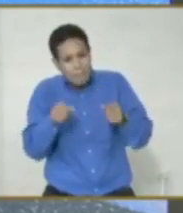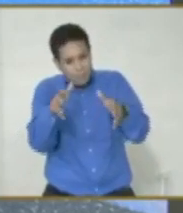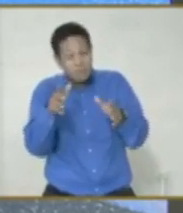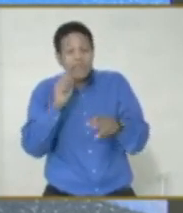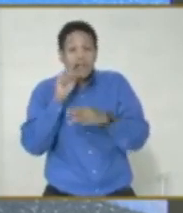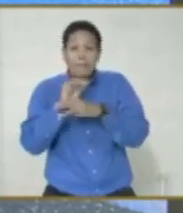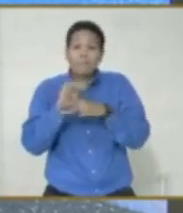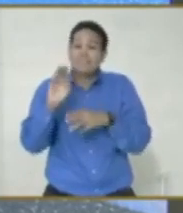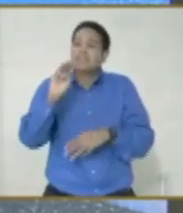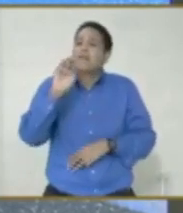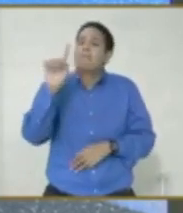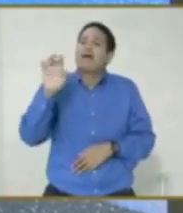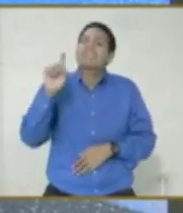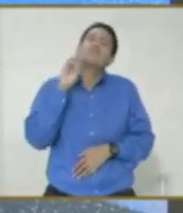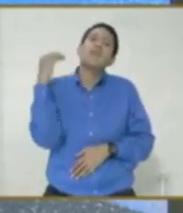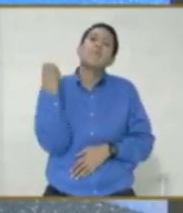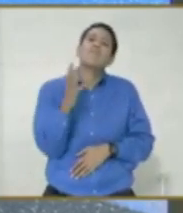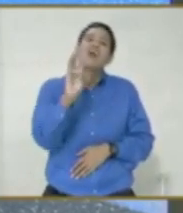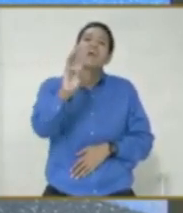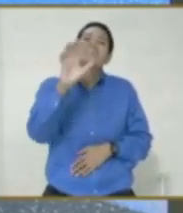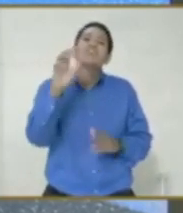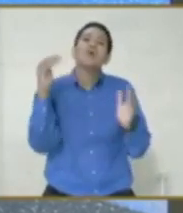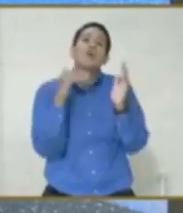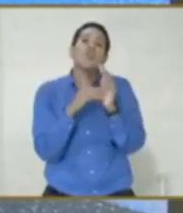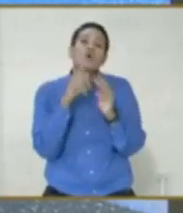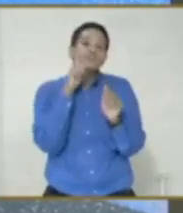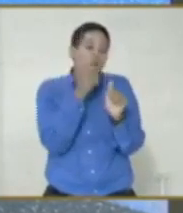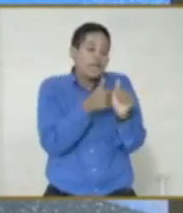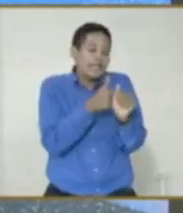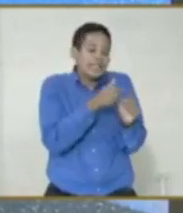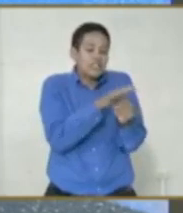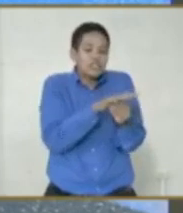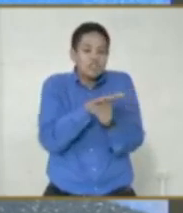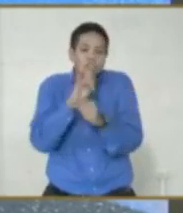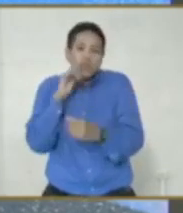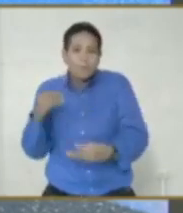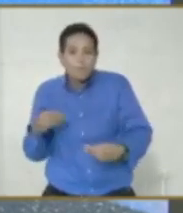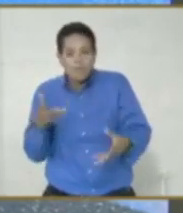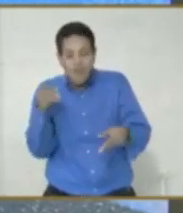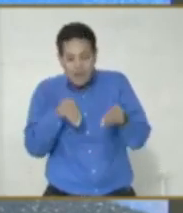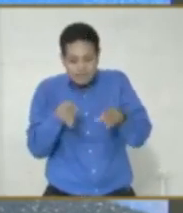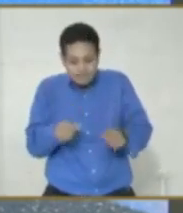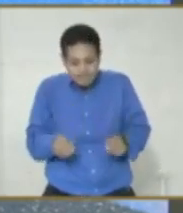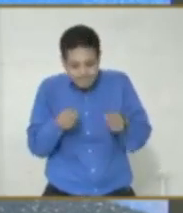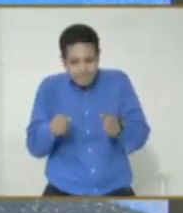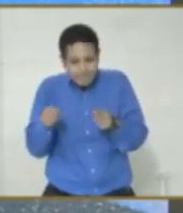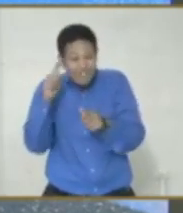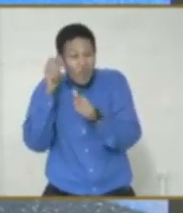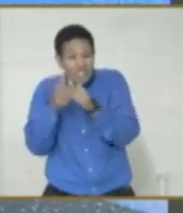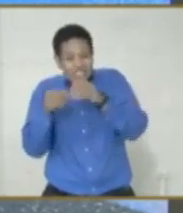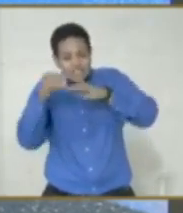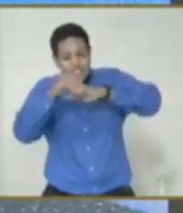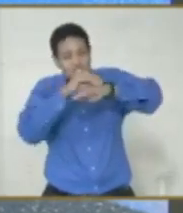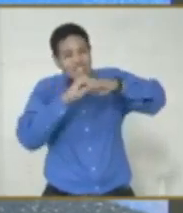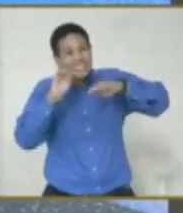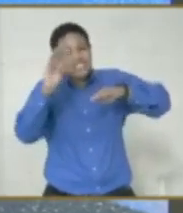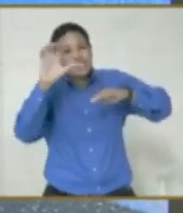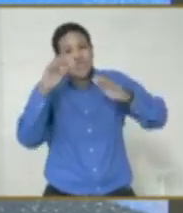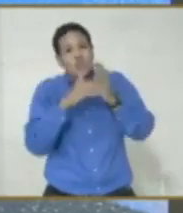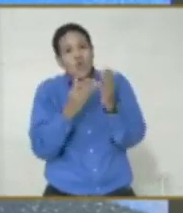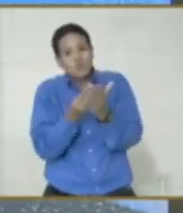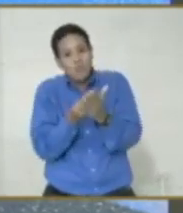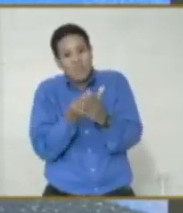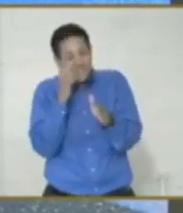provided $600,000 per division to provide those care packages. I know persons eagerly await the